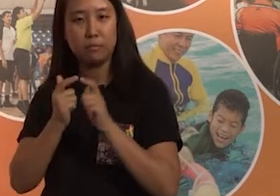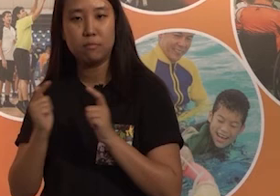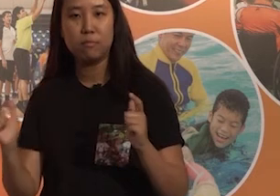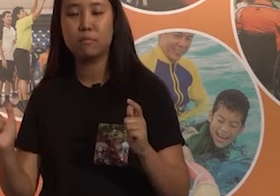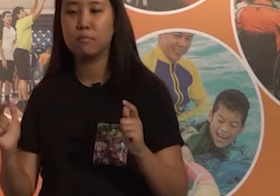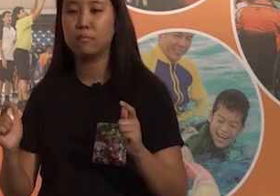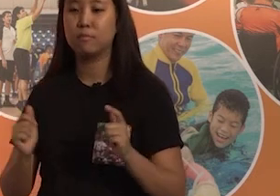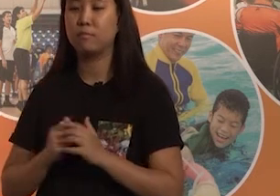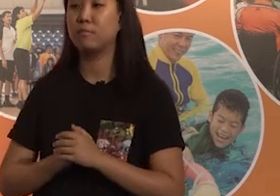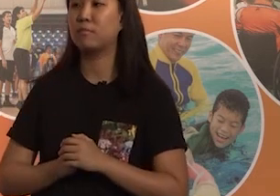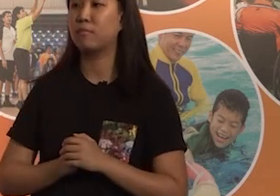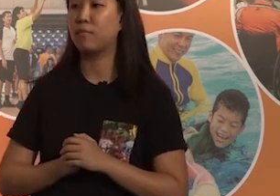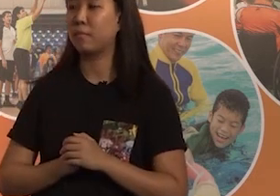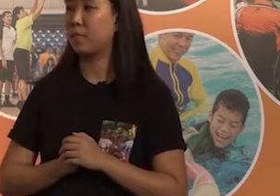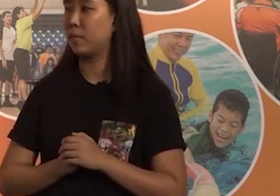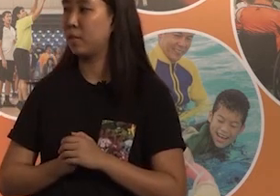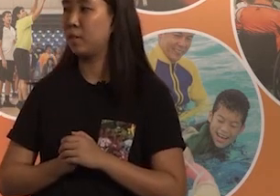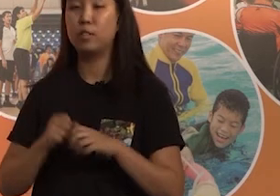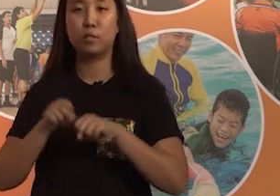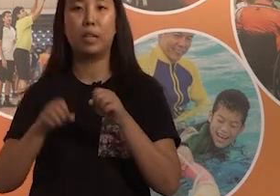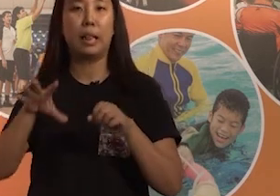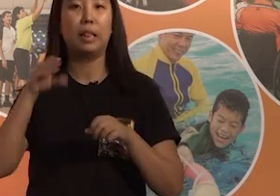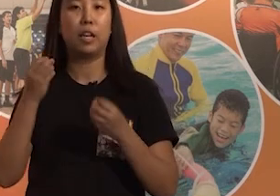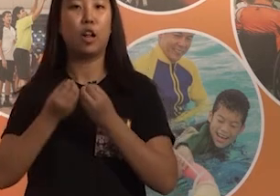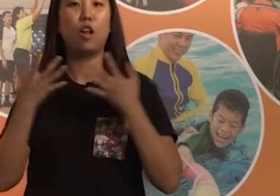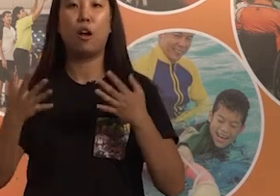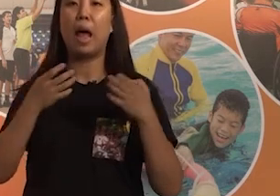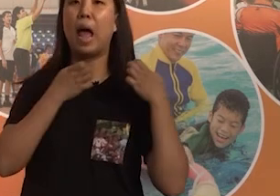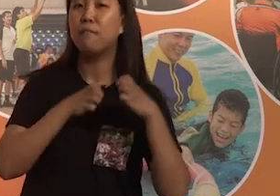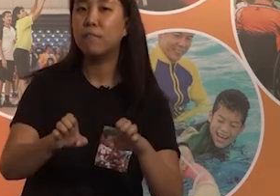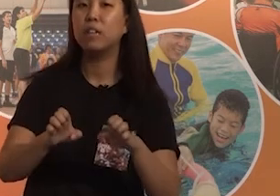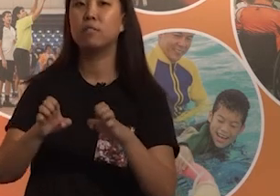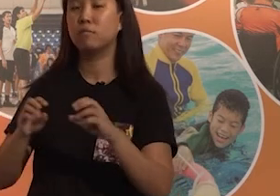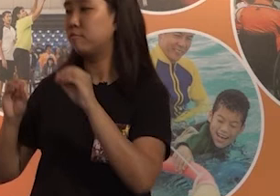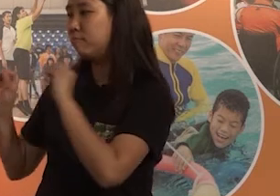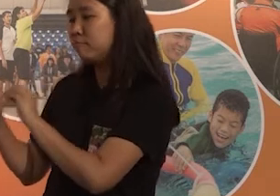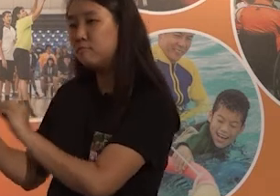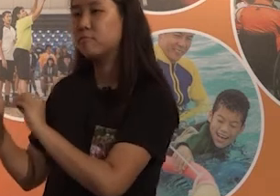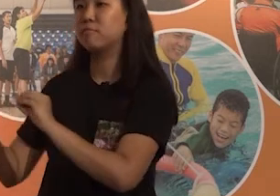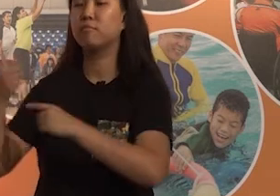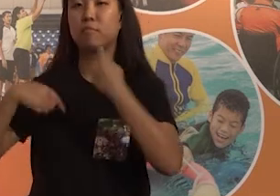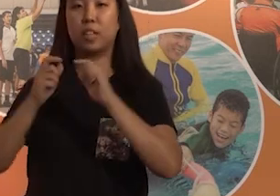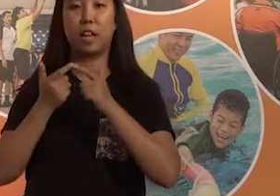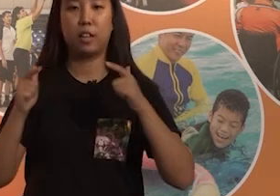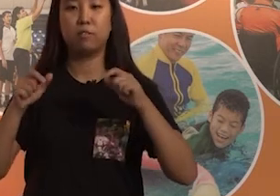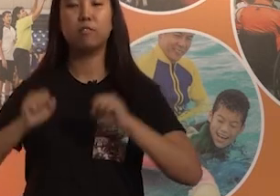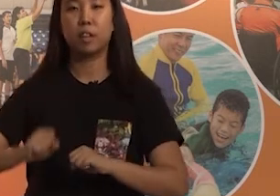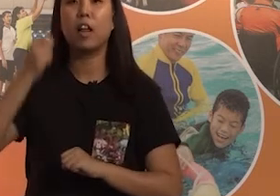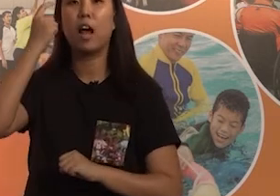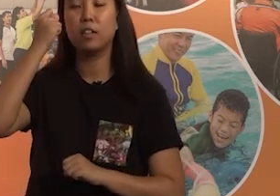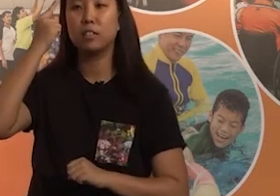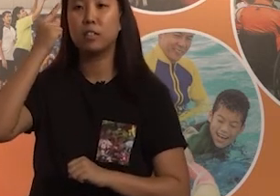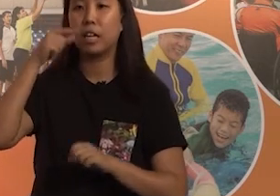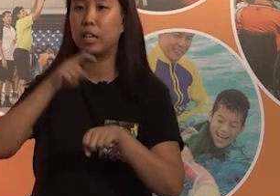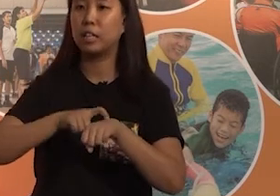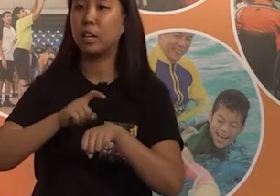So they actually took a lot of effort and time to teach me a few sign language. And they also can understand that at